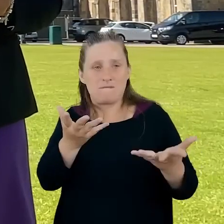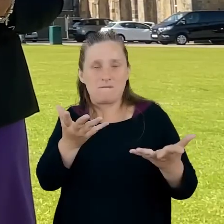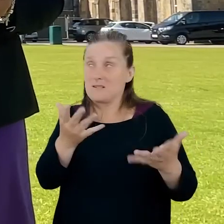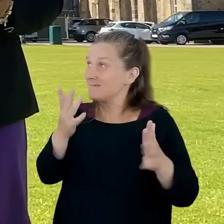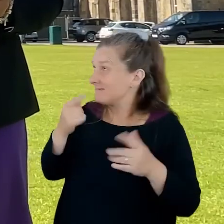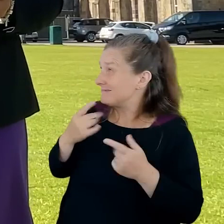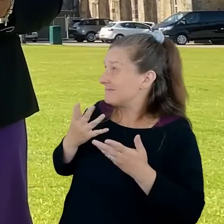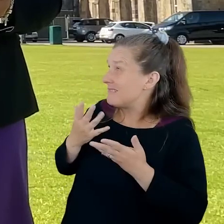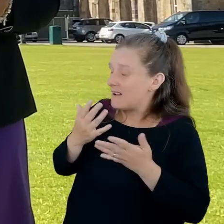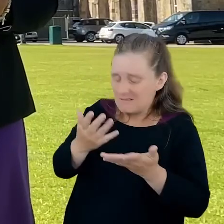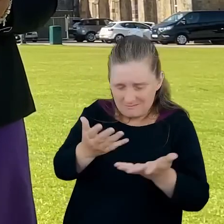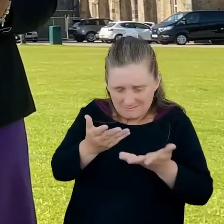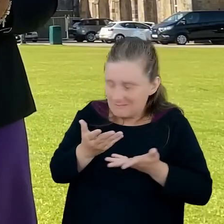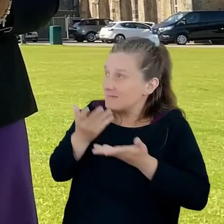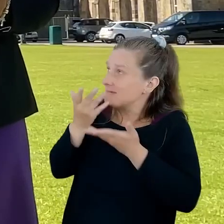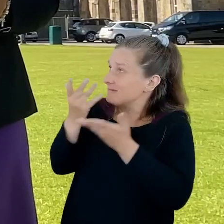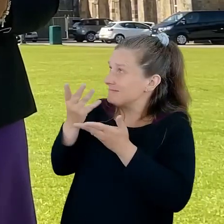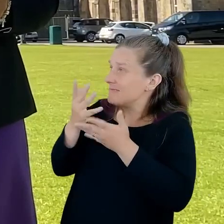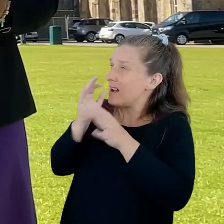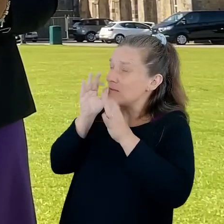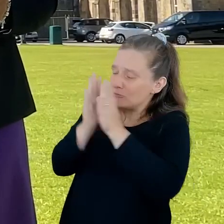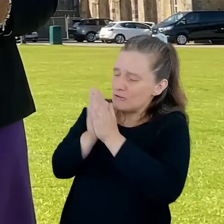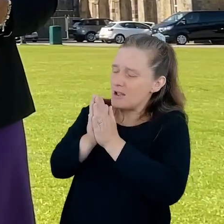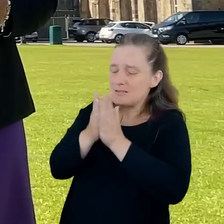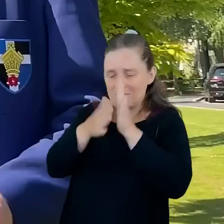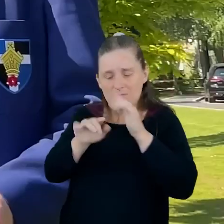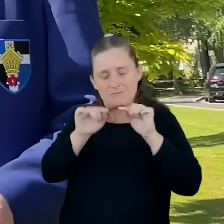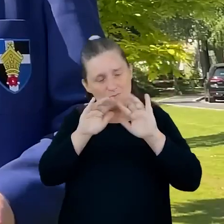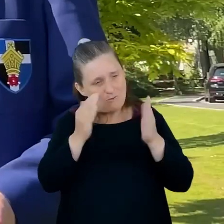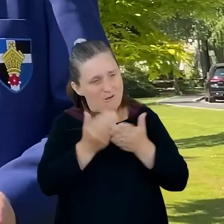these petitions on behalf of the needs of the Church and the world.